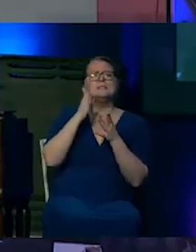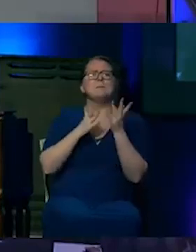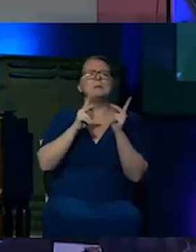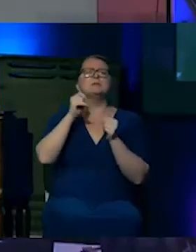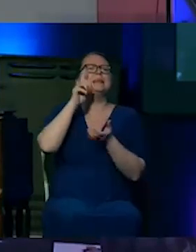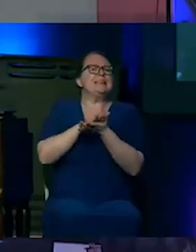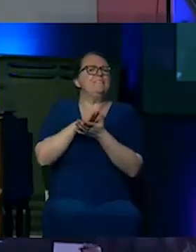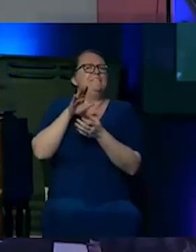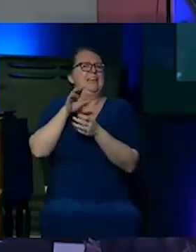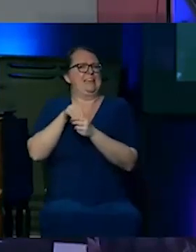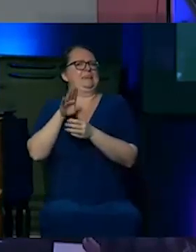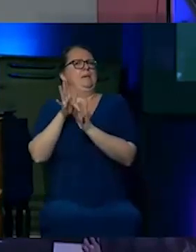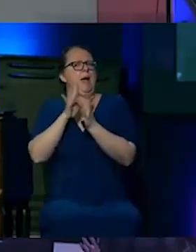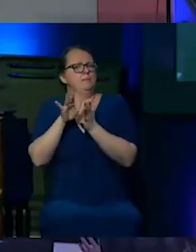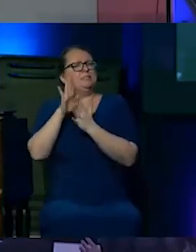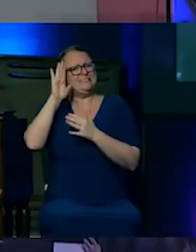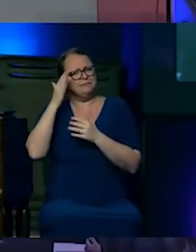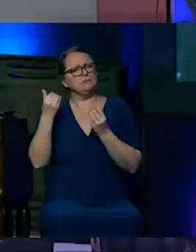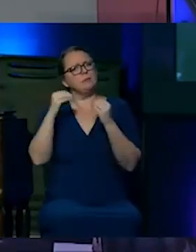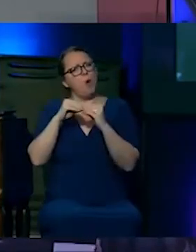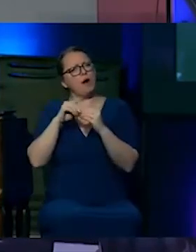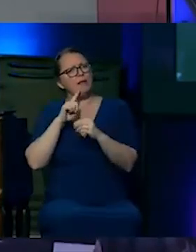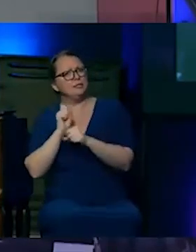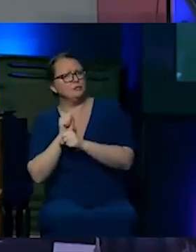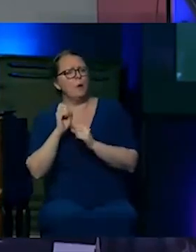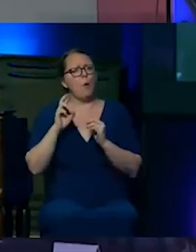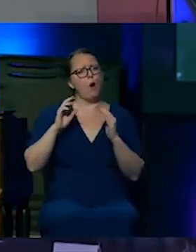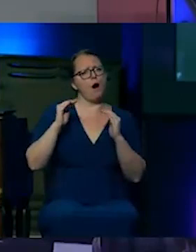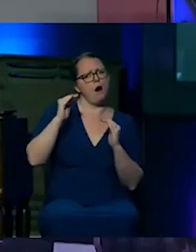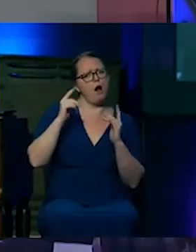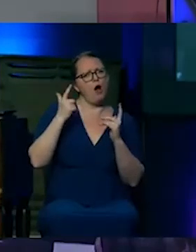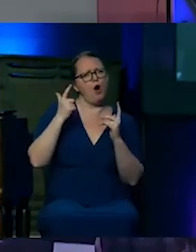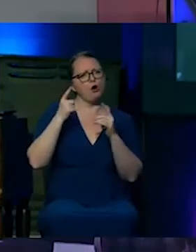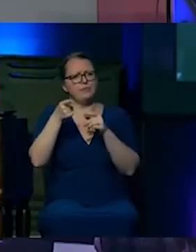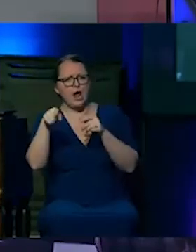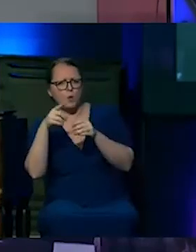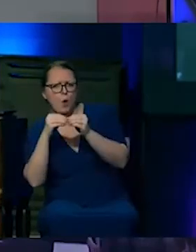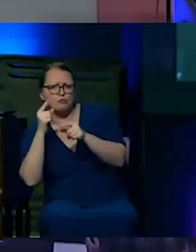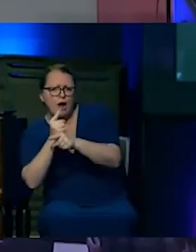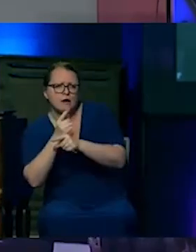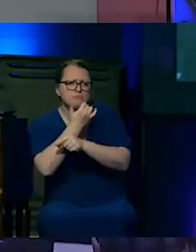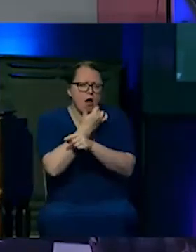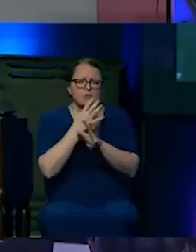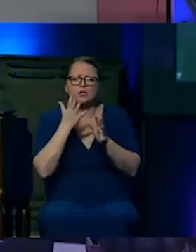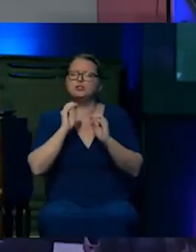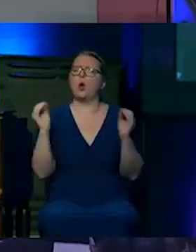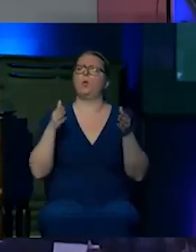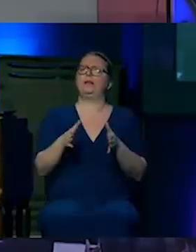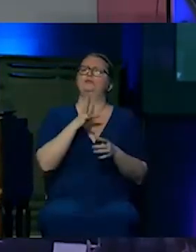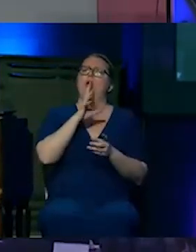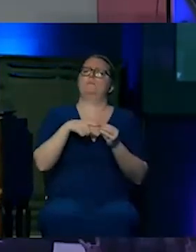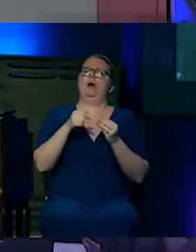belief in the Bible seems to be more legitimate or more right than other people's. And there isn't really a way to talk about